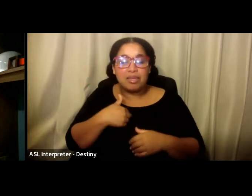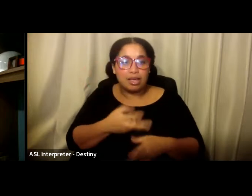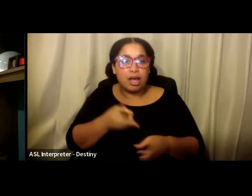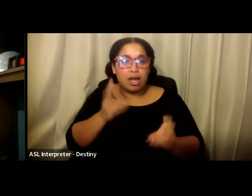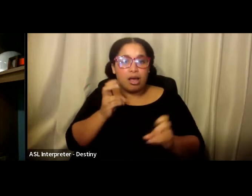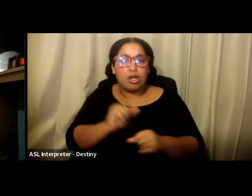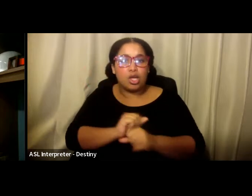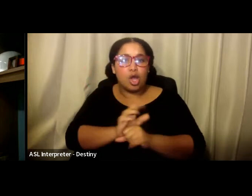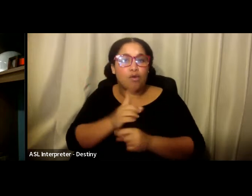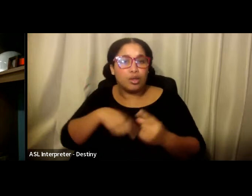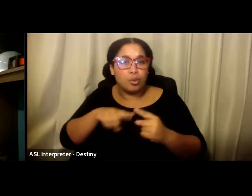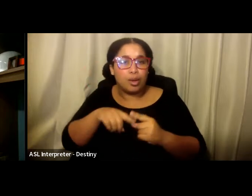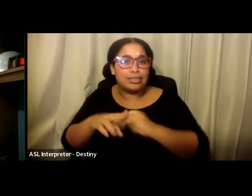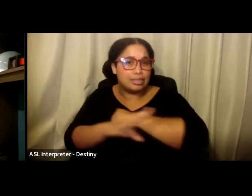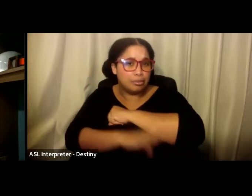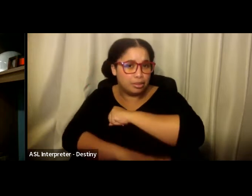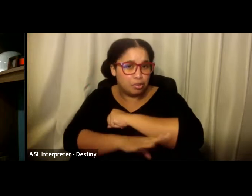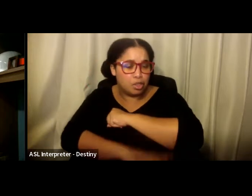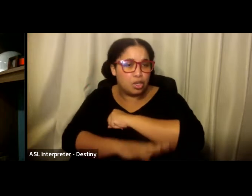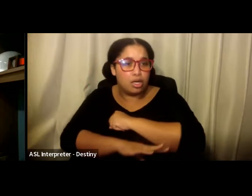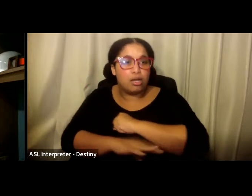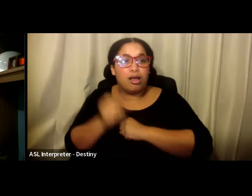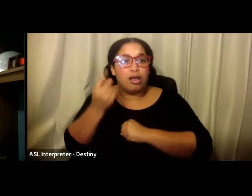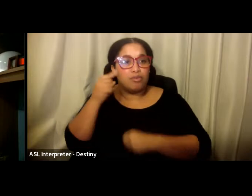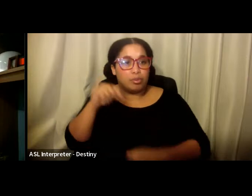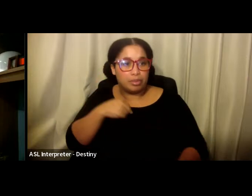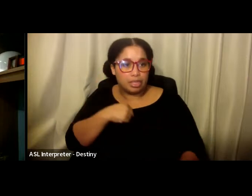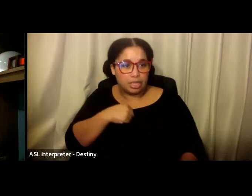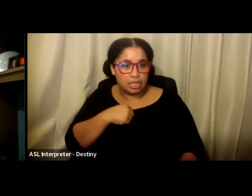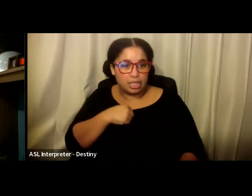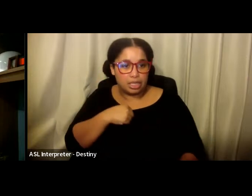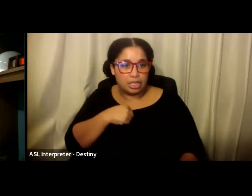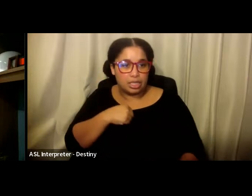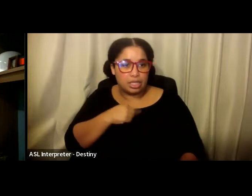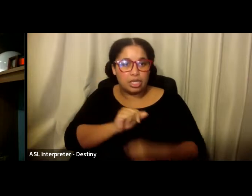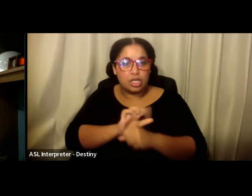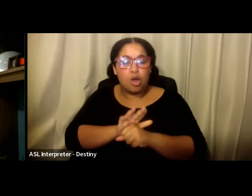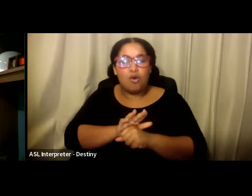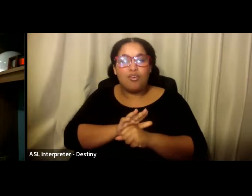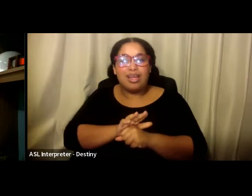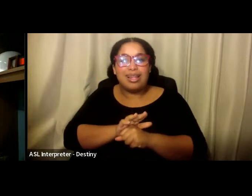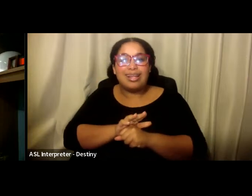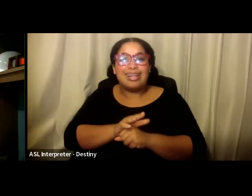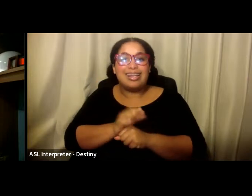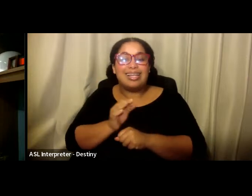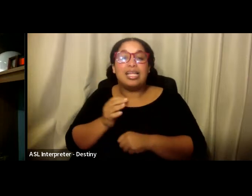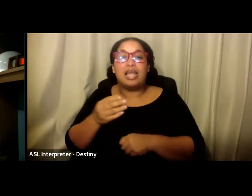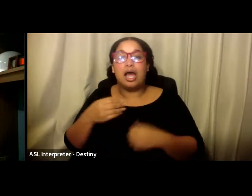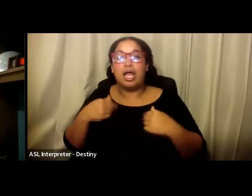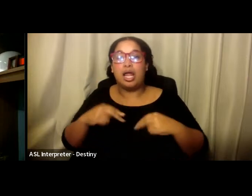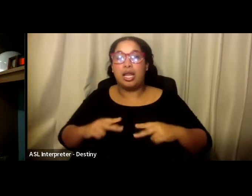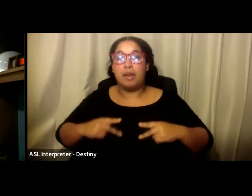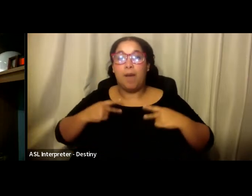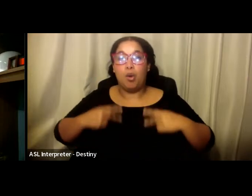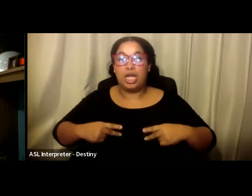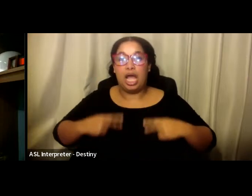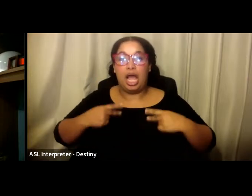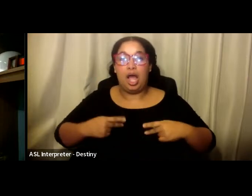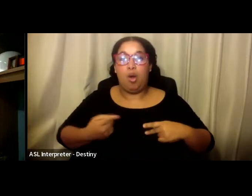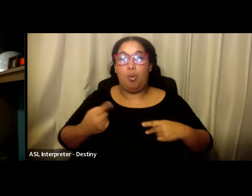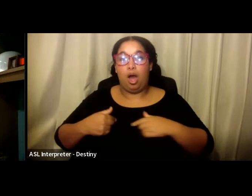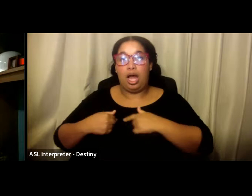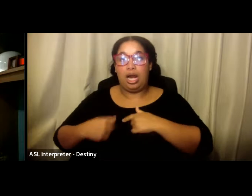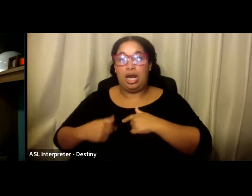back in September, but for me, you know, it was COVID-19 pneumonia. a situation where, one of my lungs